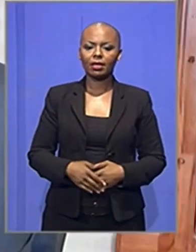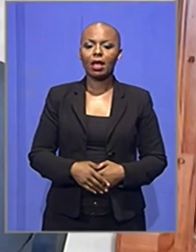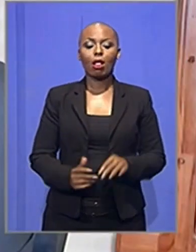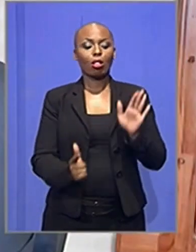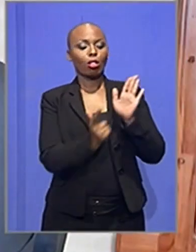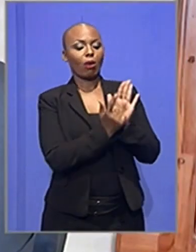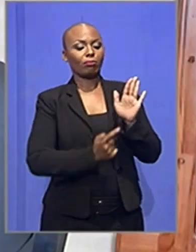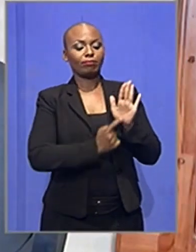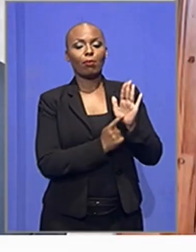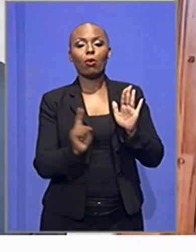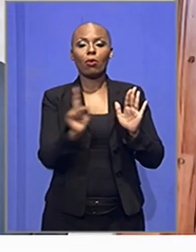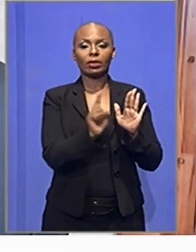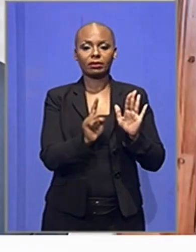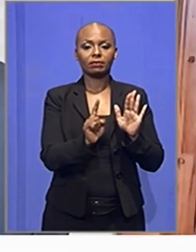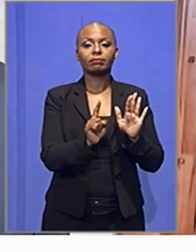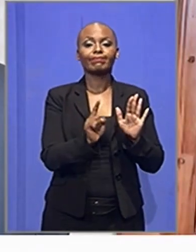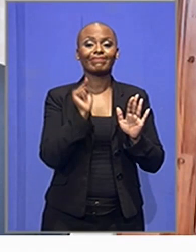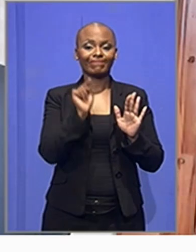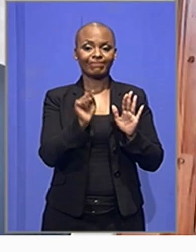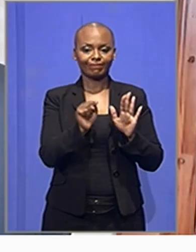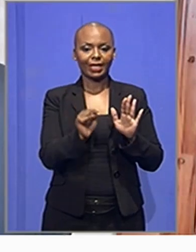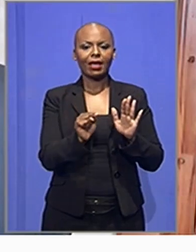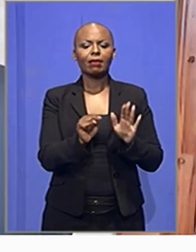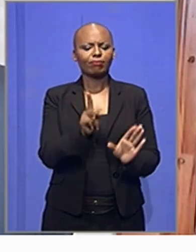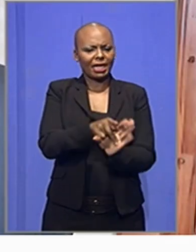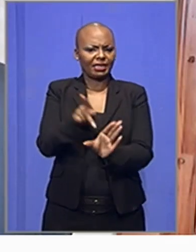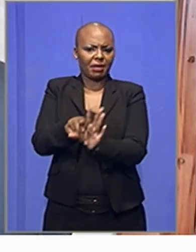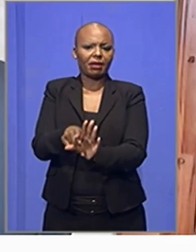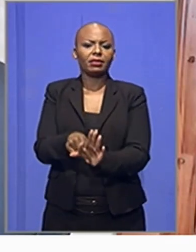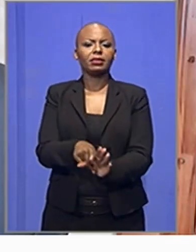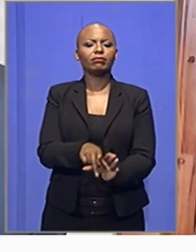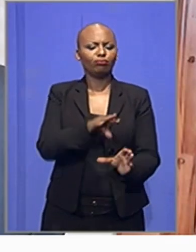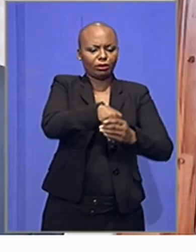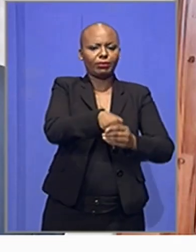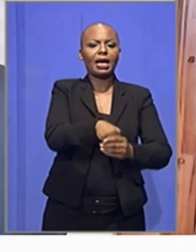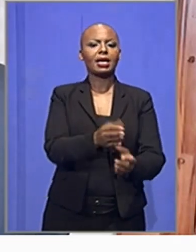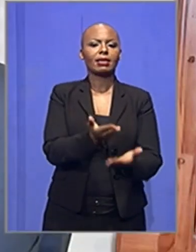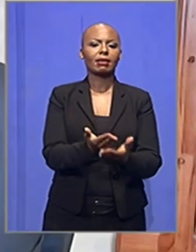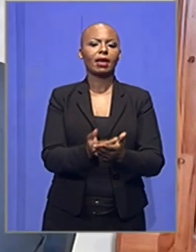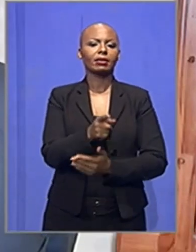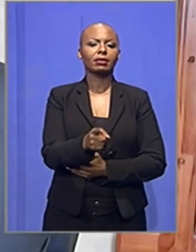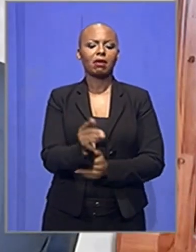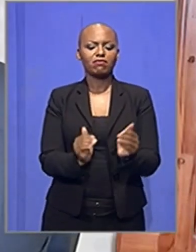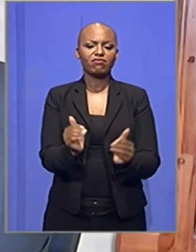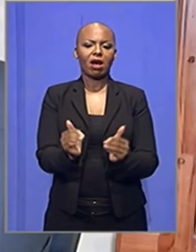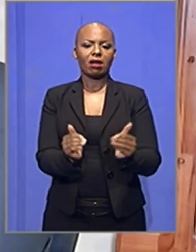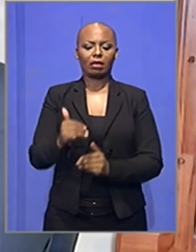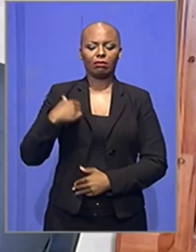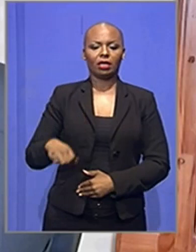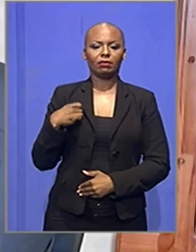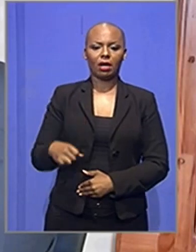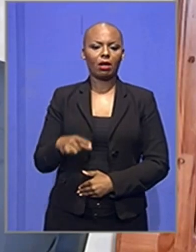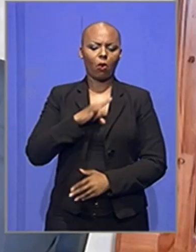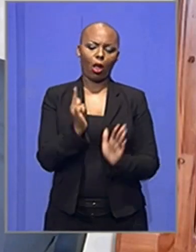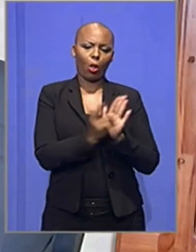gore ba ka nka karolo ba participate tsamaisong tsa masepala because ke se molao